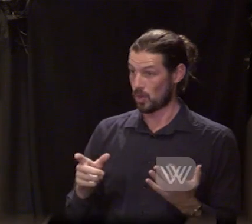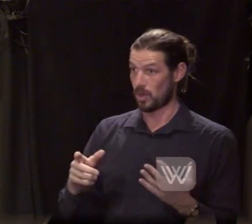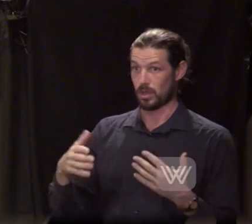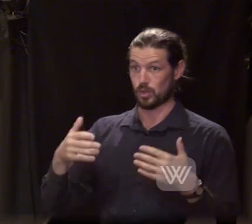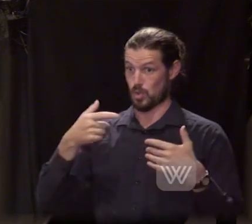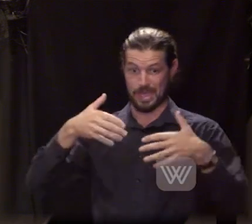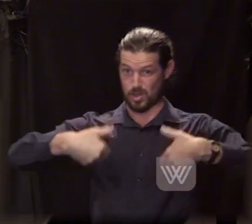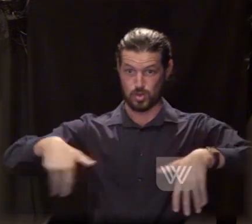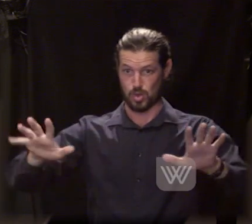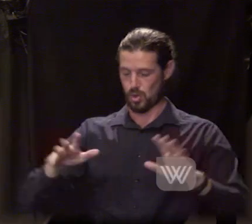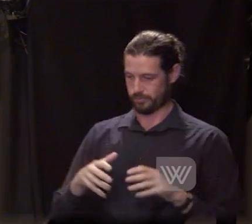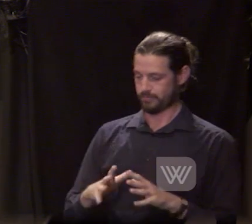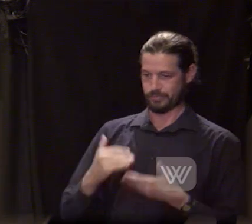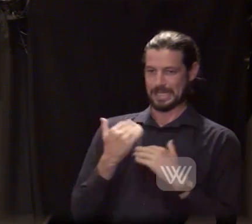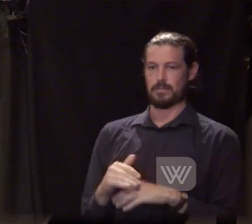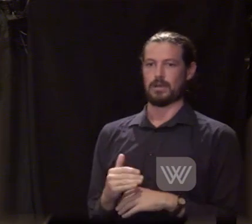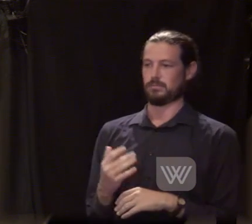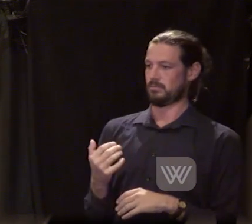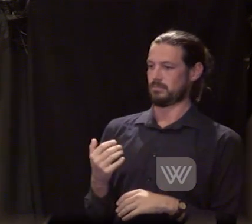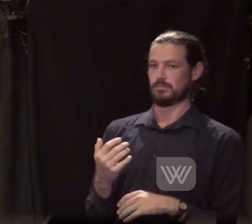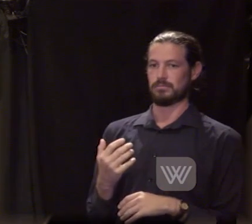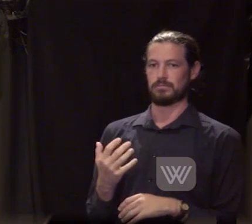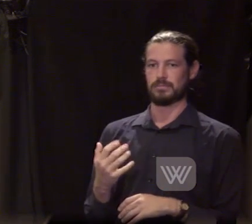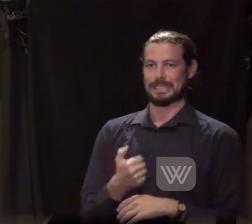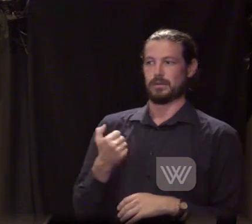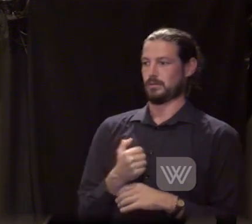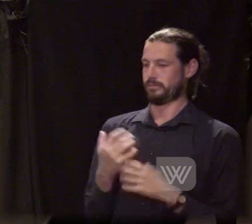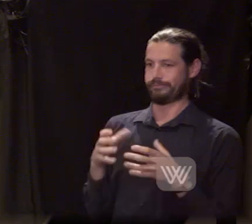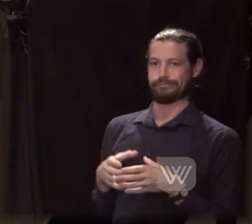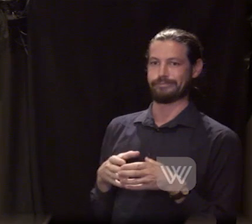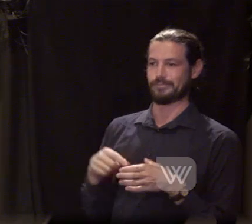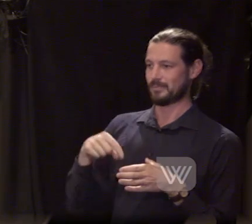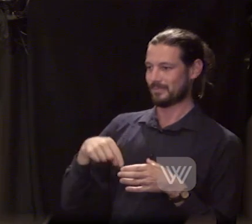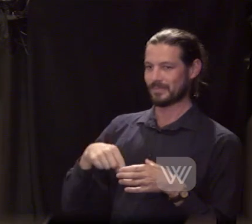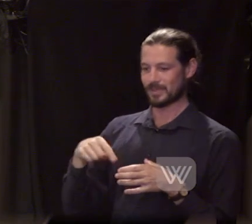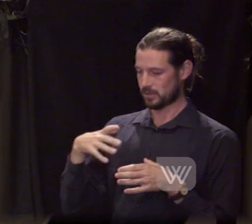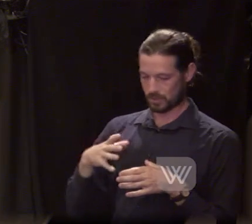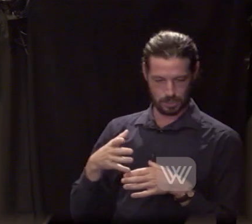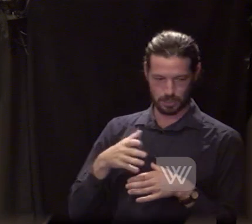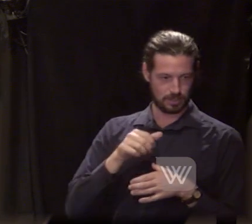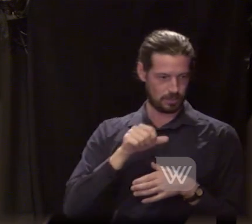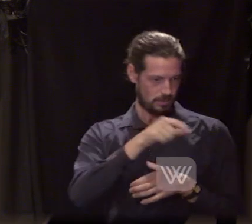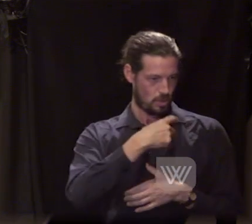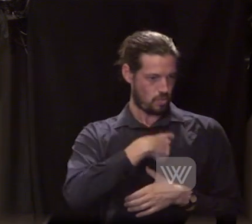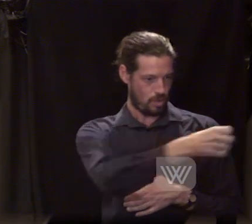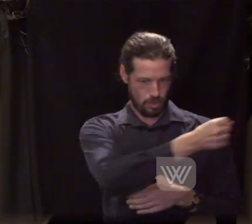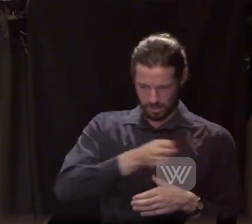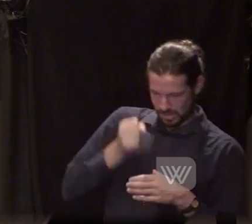fill all of those roles. Especially if you're going to be going to Mars or to anywhere further in space, maybe another solar system